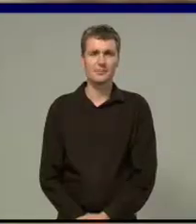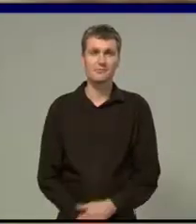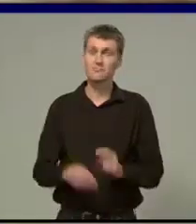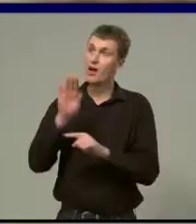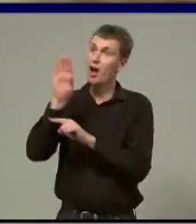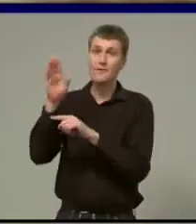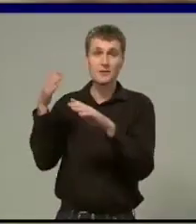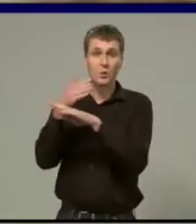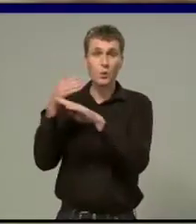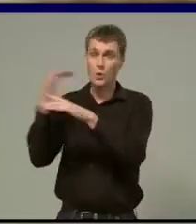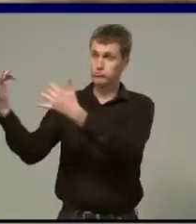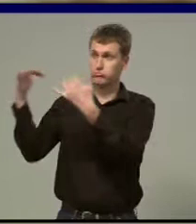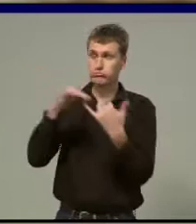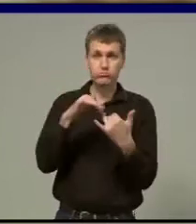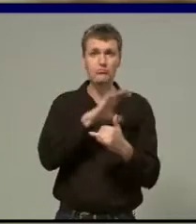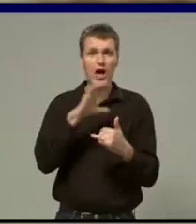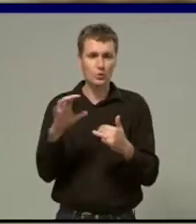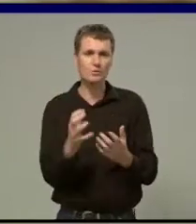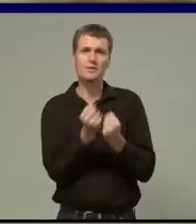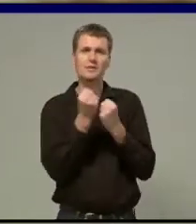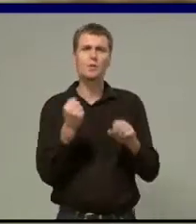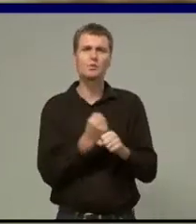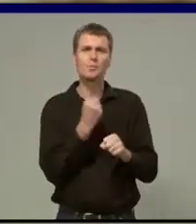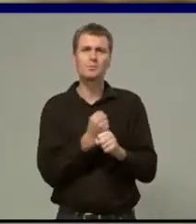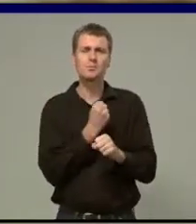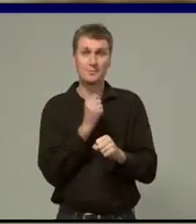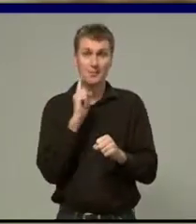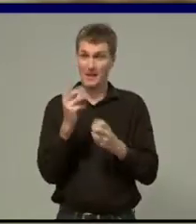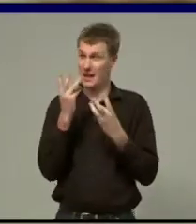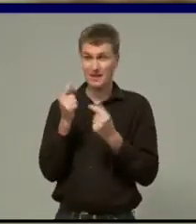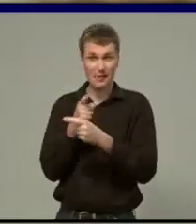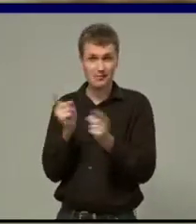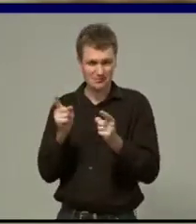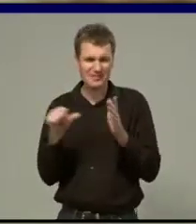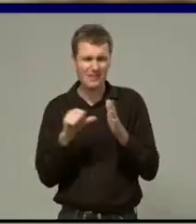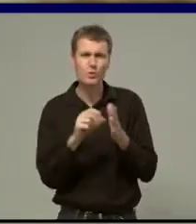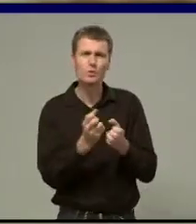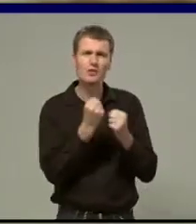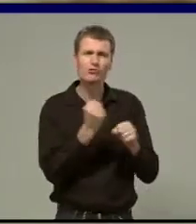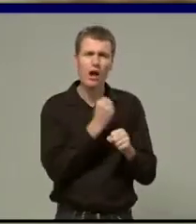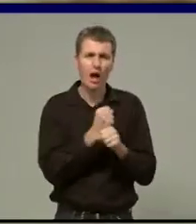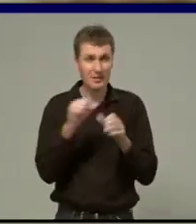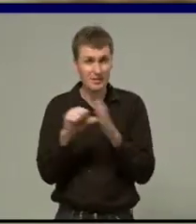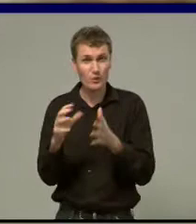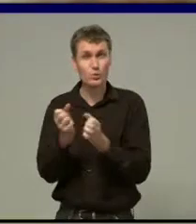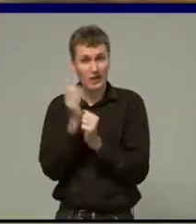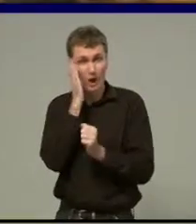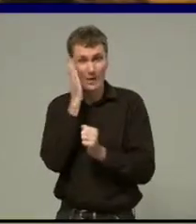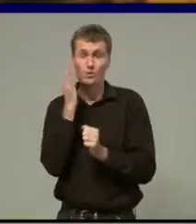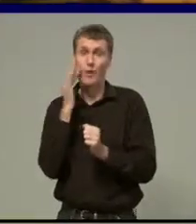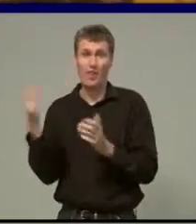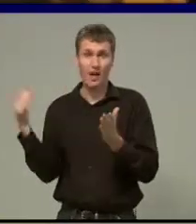Overseas workers are coming to Christchurch for work. However, some workers are struggling to find jobs or accommodation once they